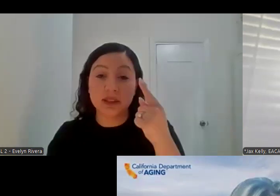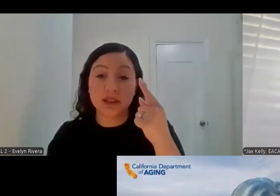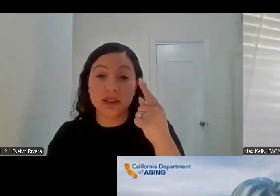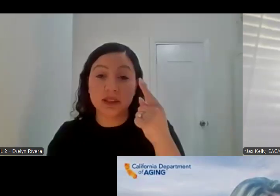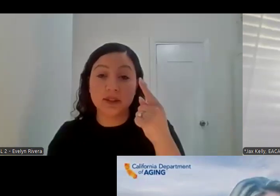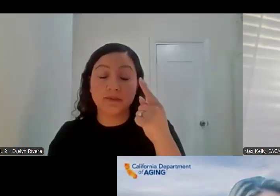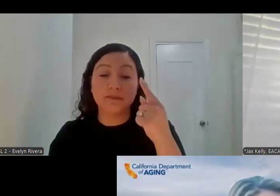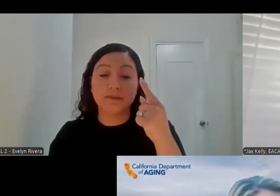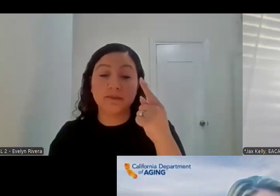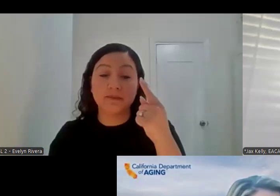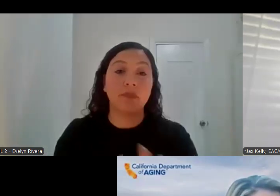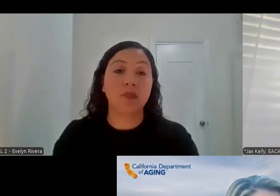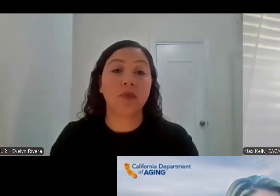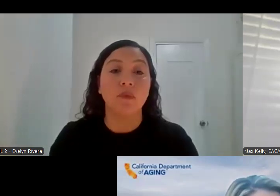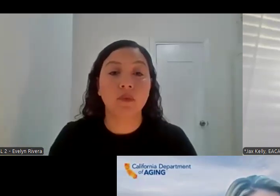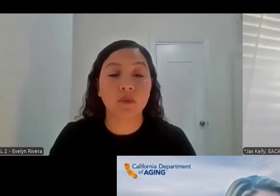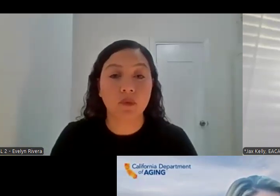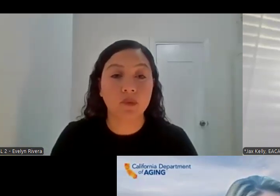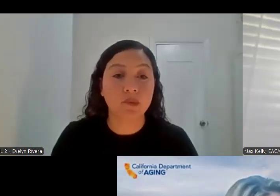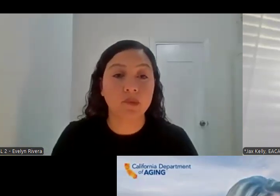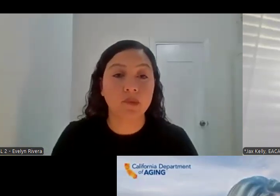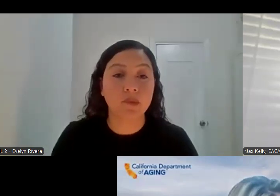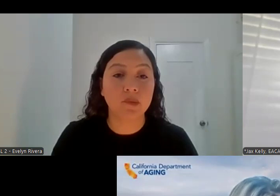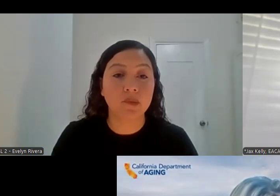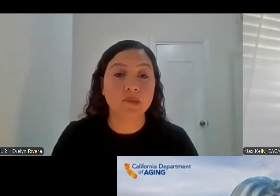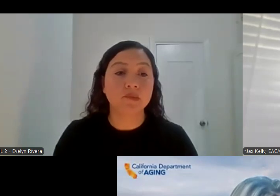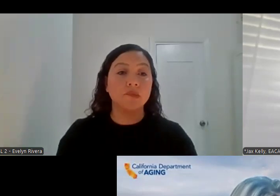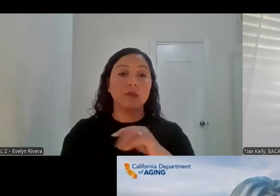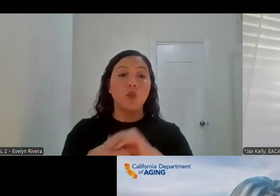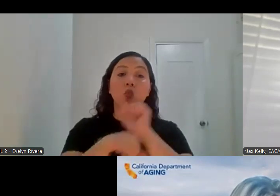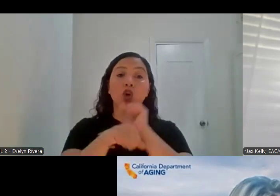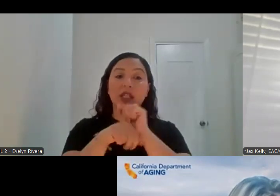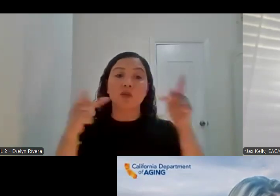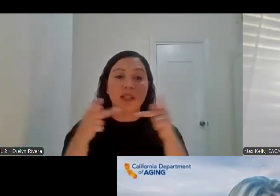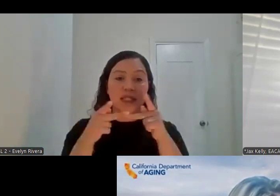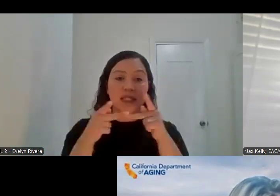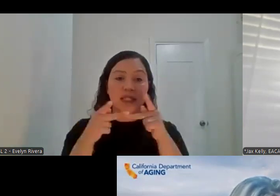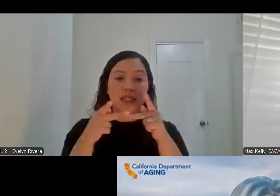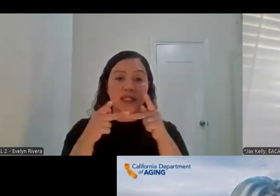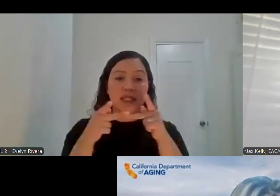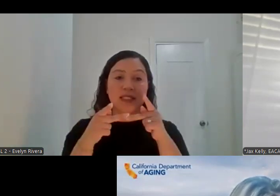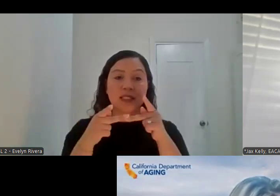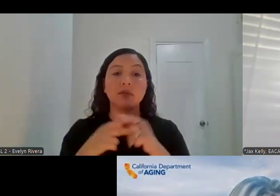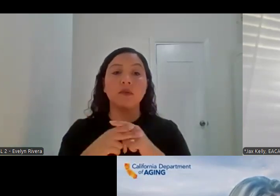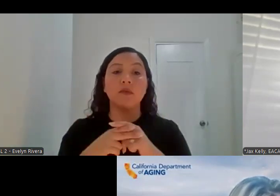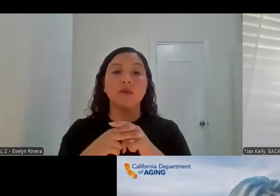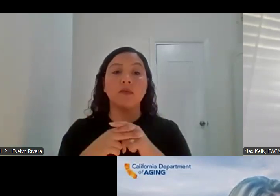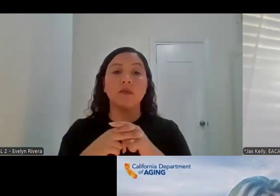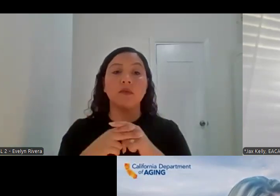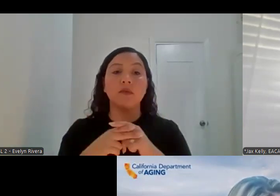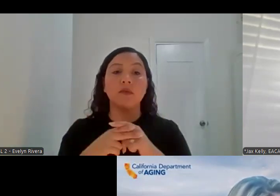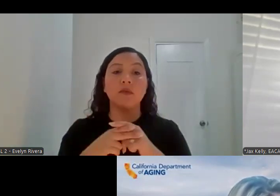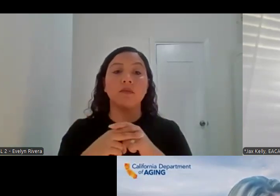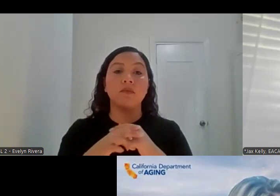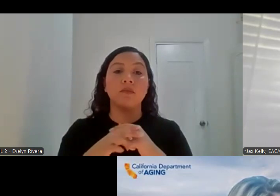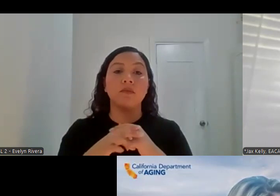advocacy work after working in those spaces. So I really was so excited to hear the things that you were talking about, Jax, especially as it pertains